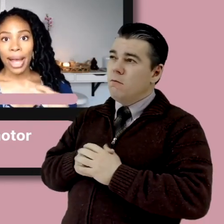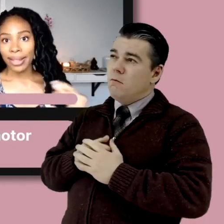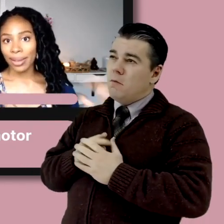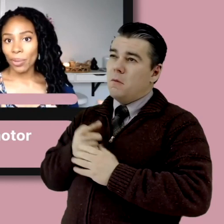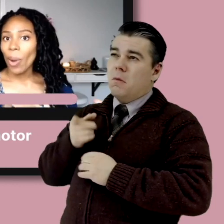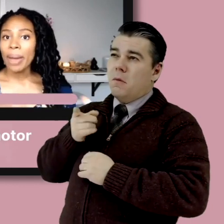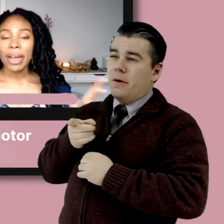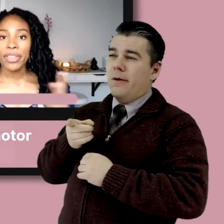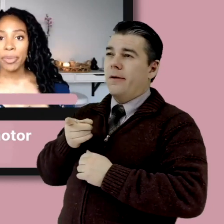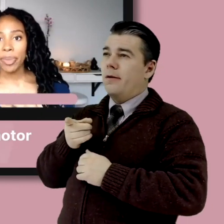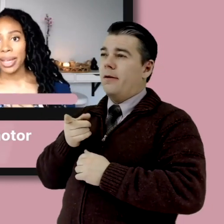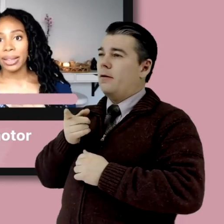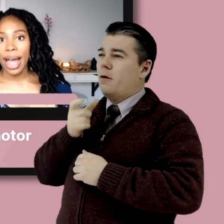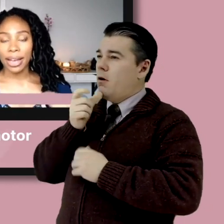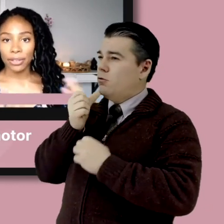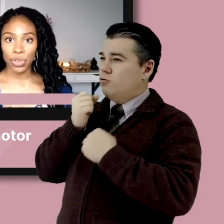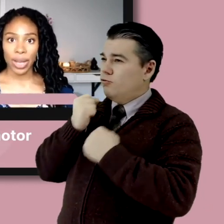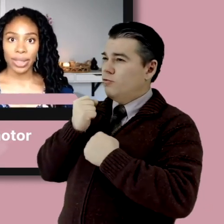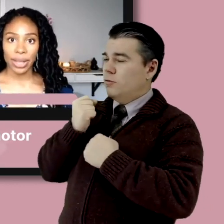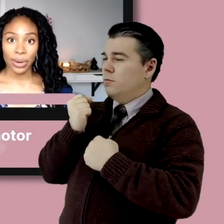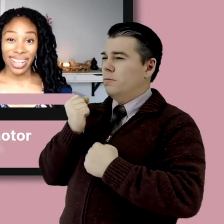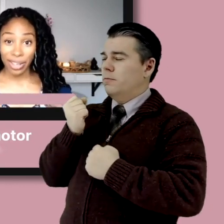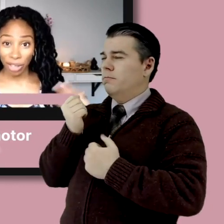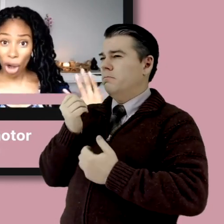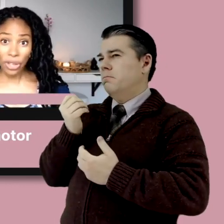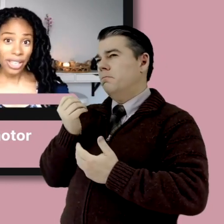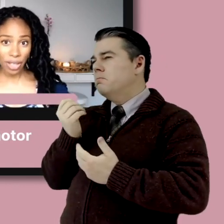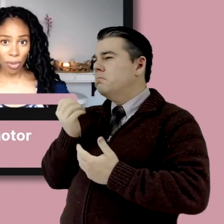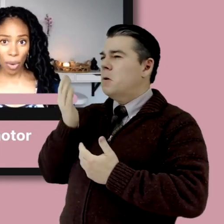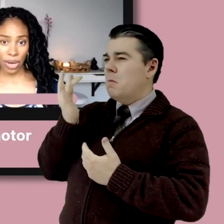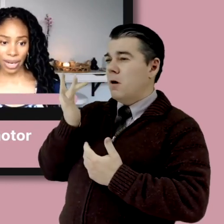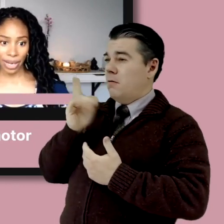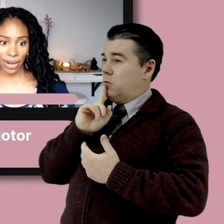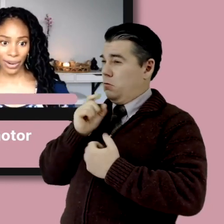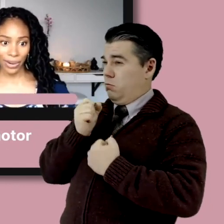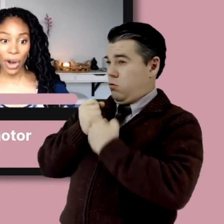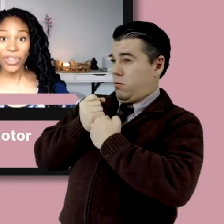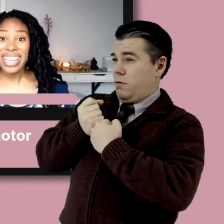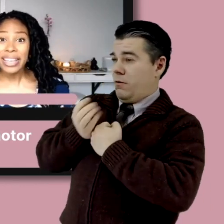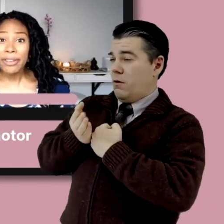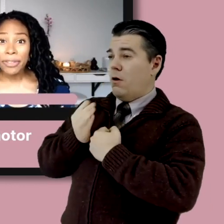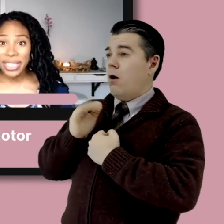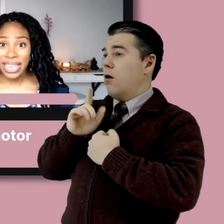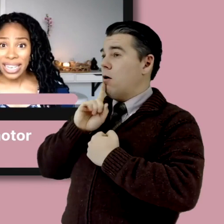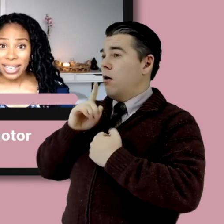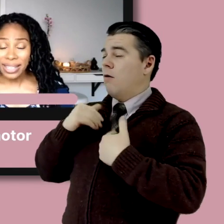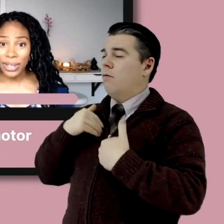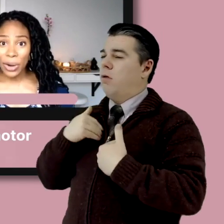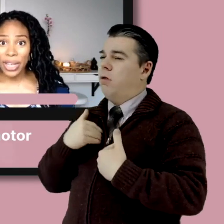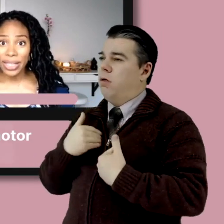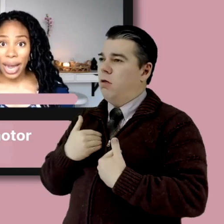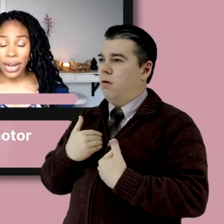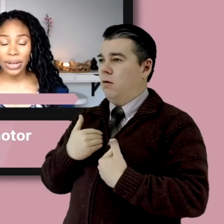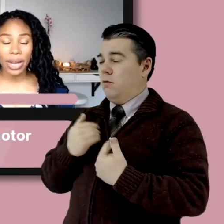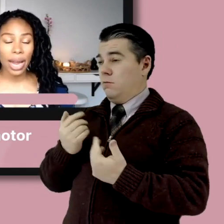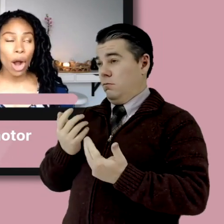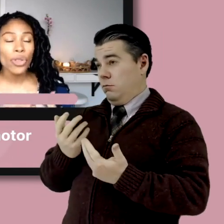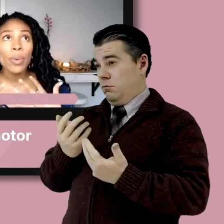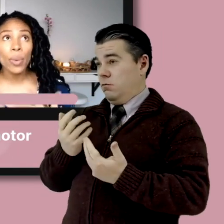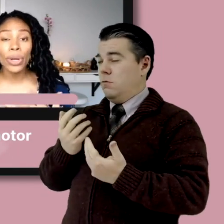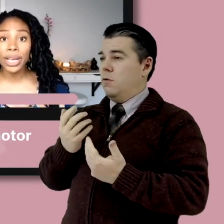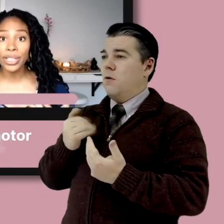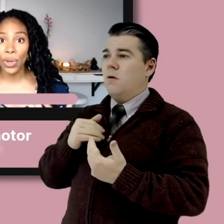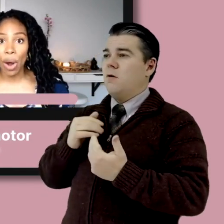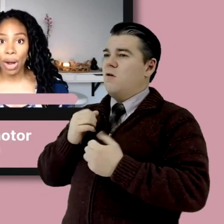why might there be a lack of strength here? Like, are they supported here? Are they getting fatigued? Are they tired? Are